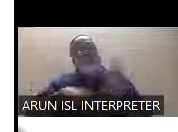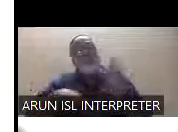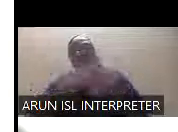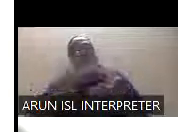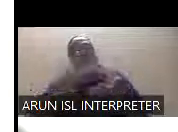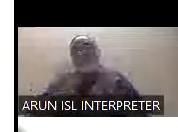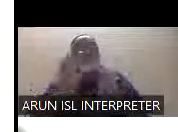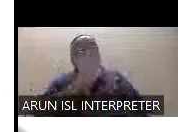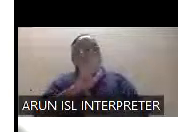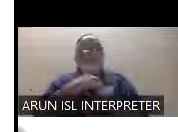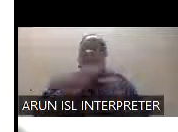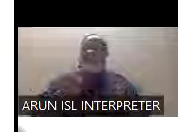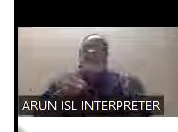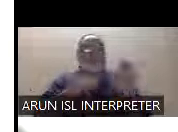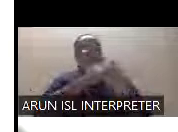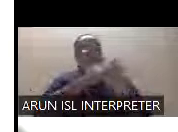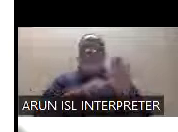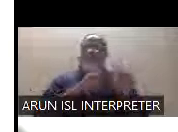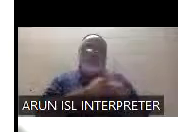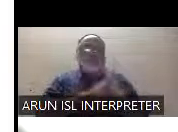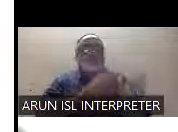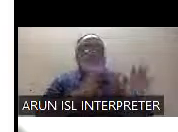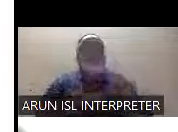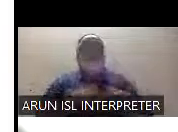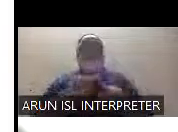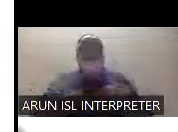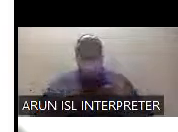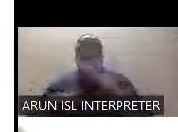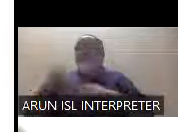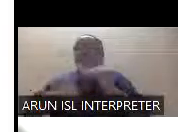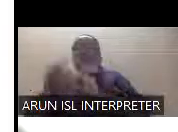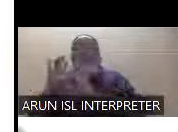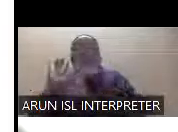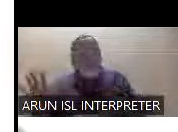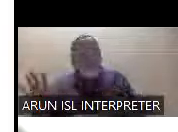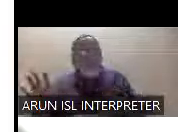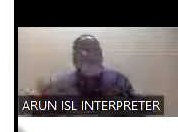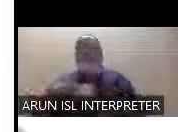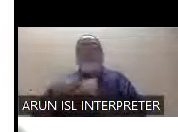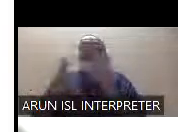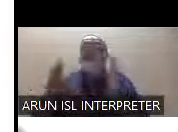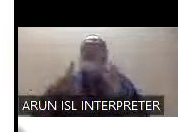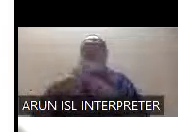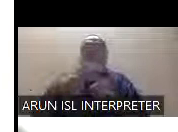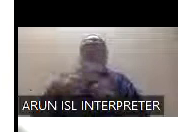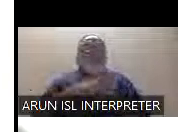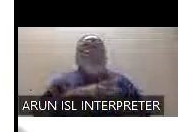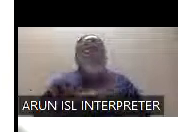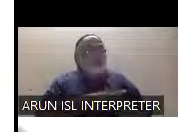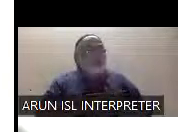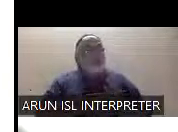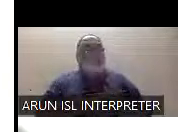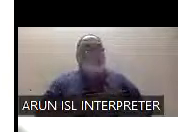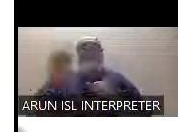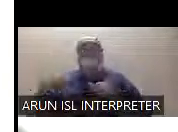it is complying with the guidelines. And thereafter, when the building is being constructed, a lot of shortcuts are taken and the building is not made